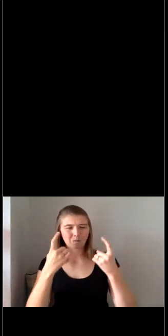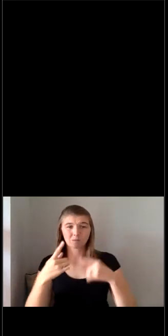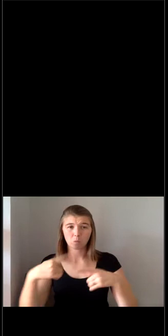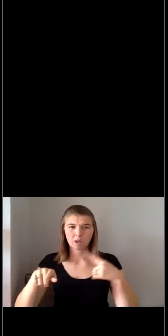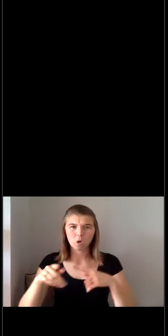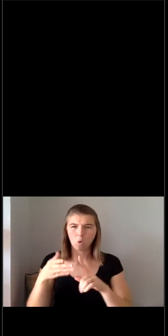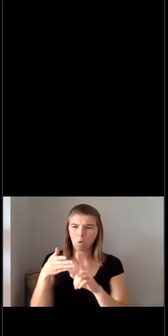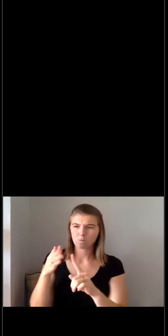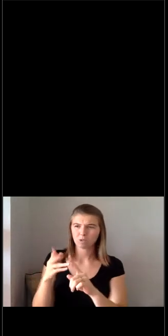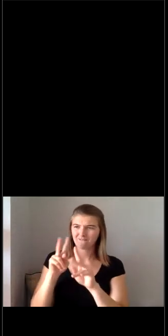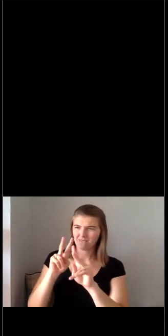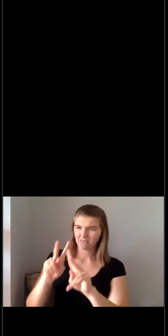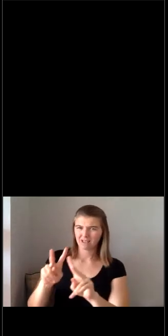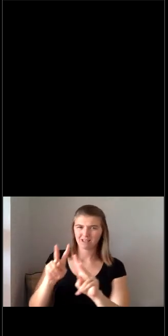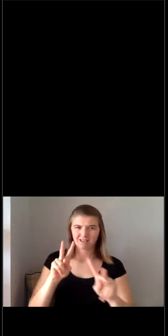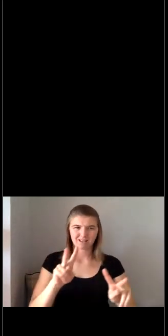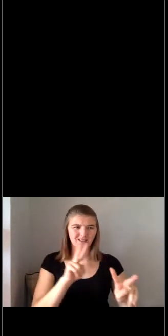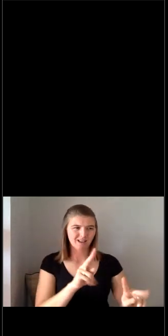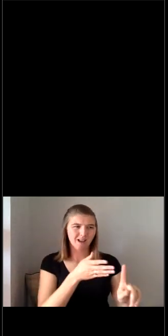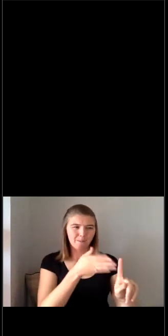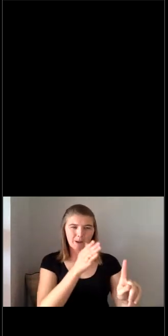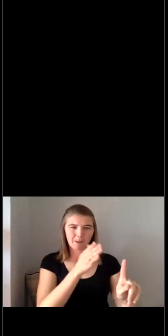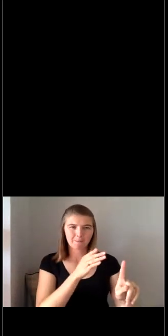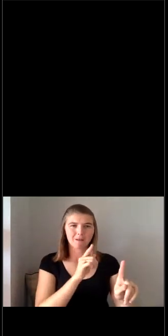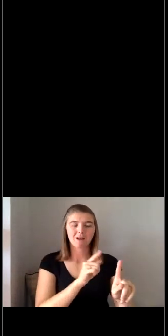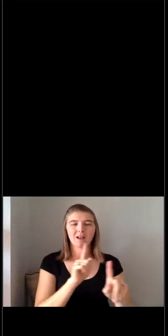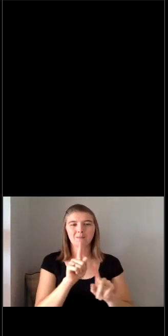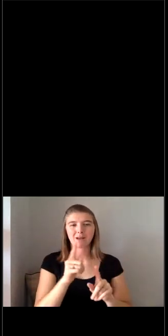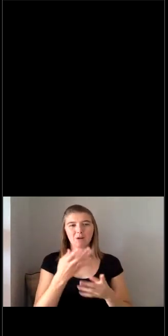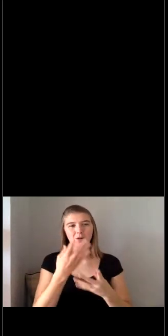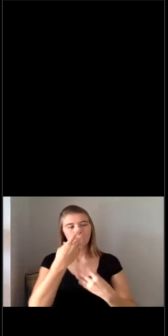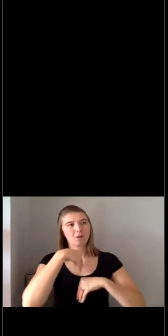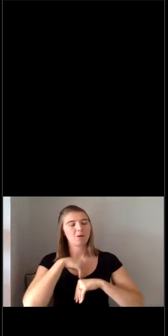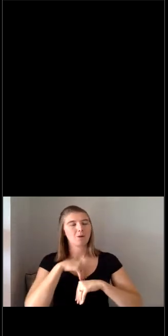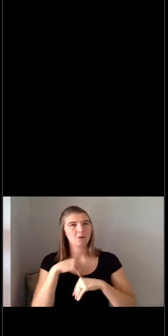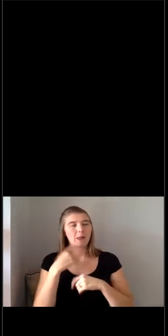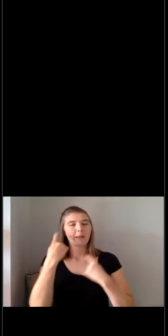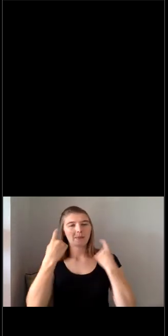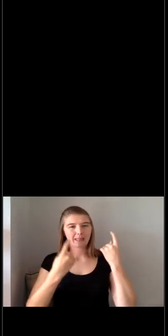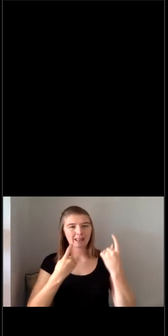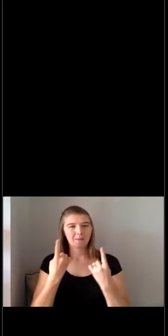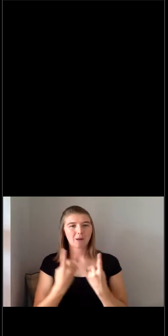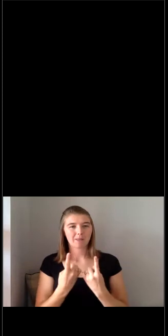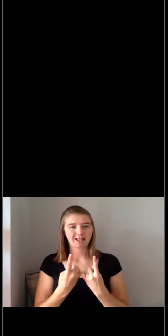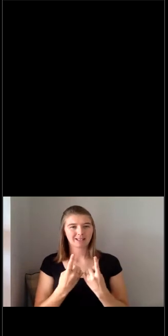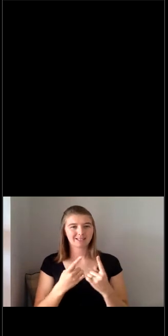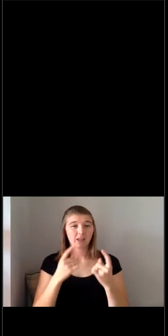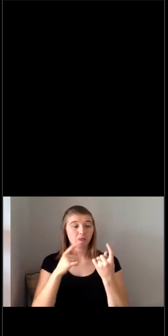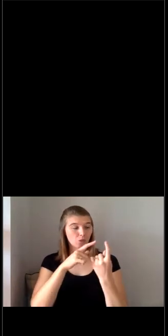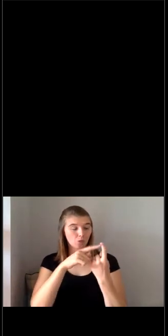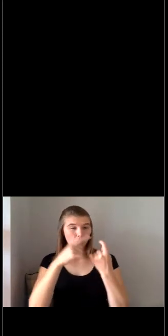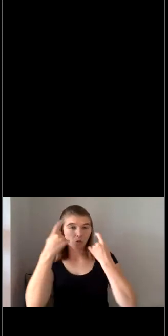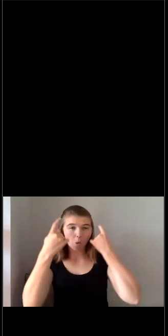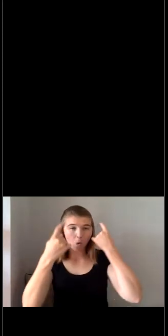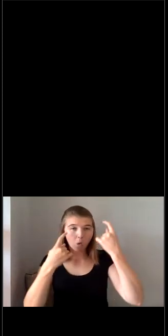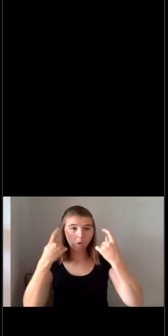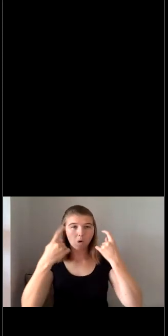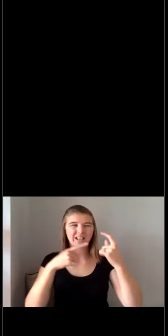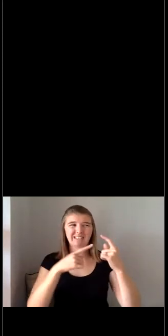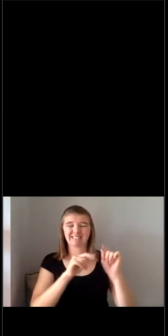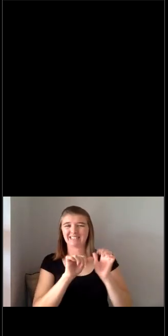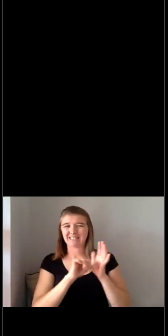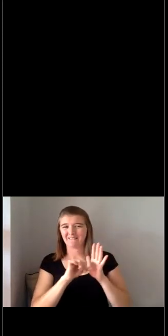immediately. And then we went to shoulders and neck. And what we're trying to do there is that if you have a difficult thought or emotion and you're trying to get rid of